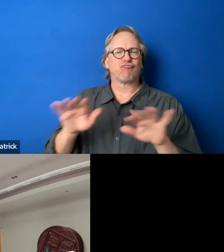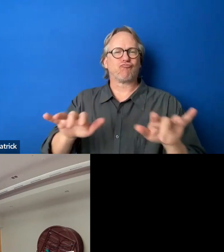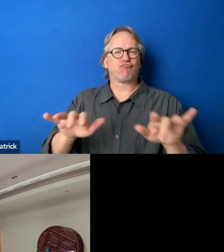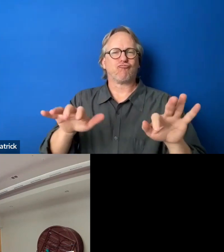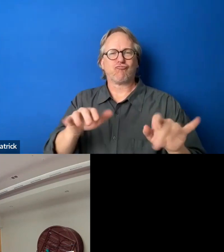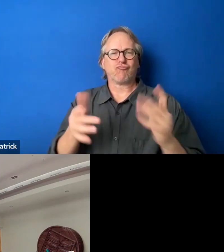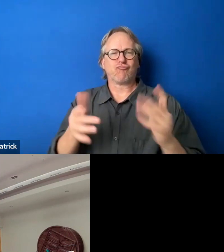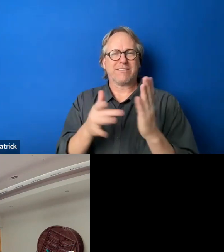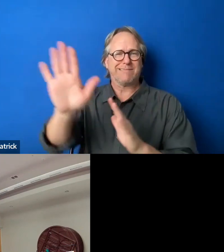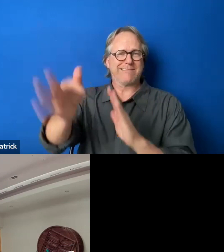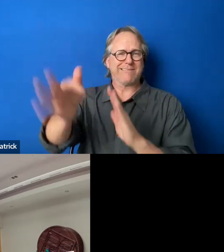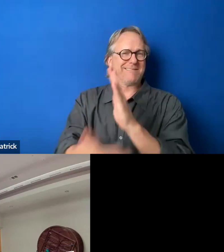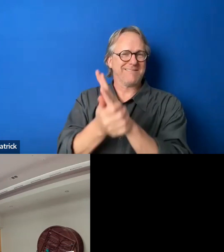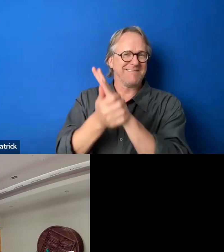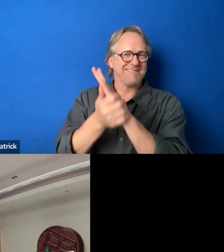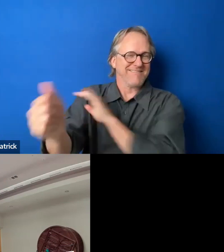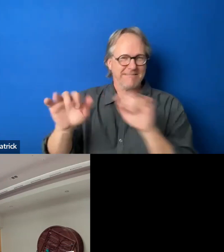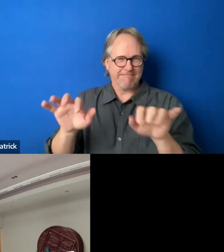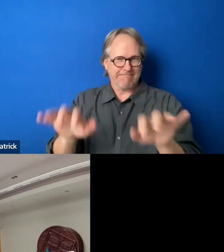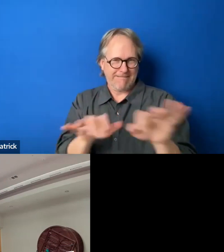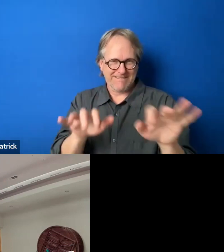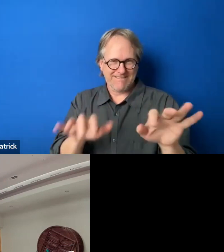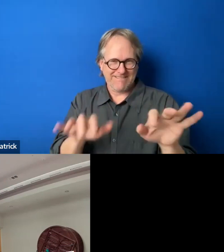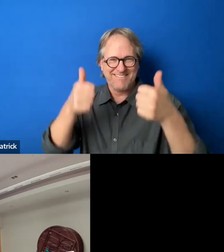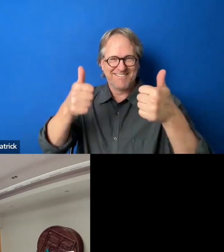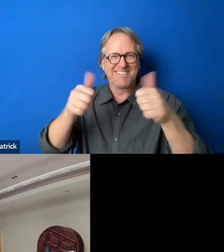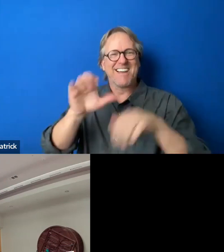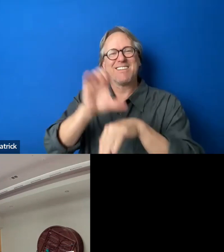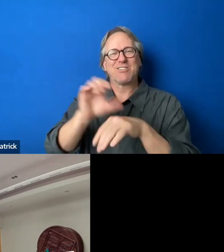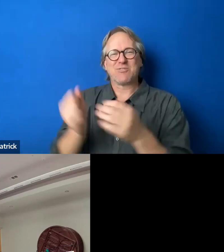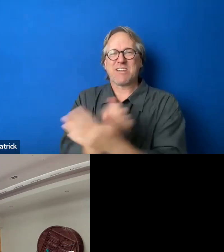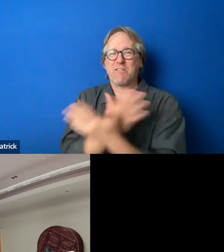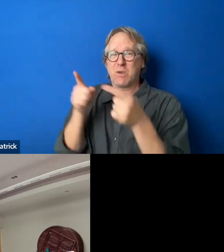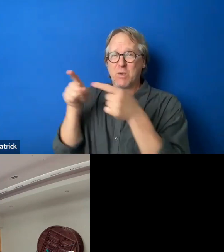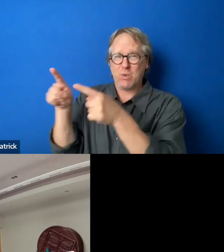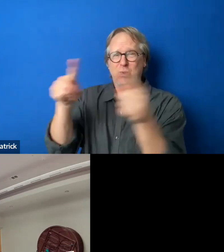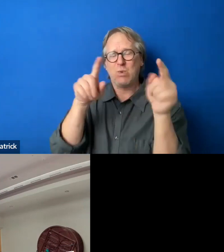your technical help with everything this committee and the rest of the church does.